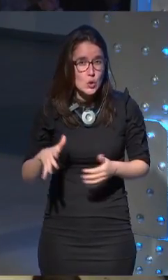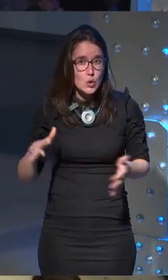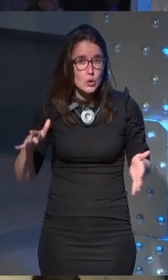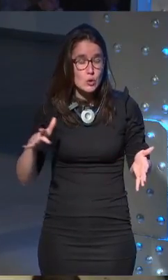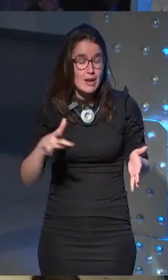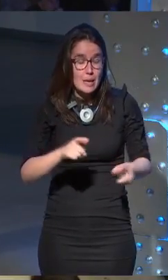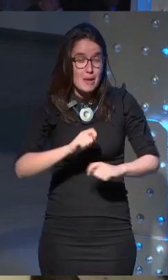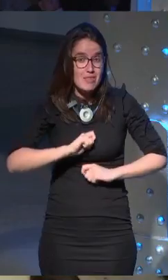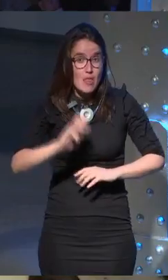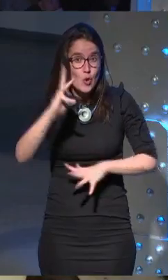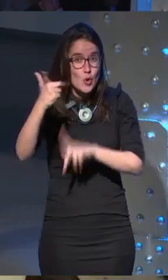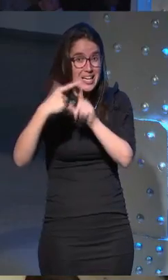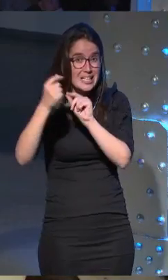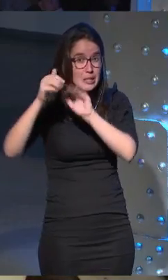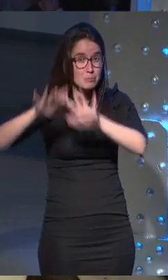space?